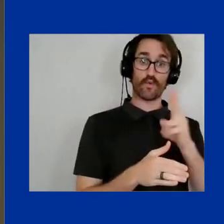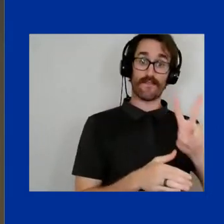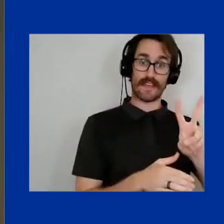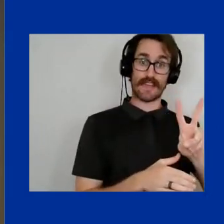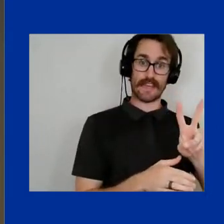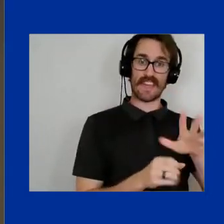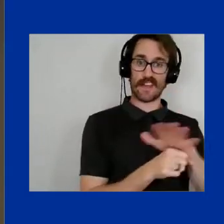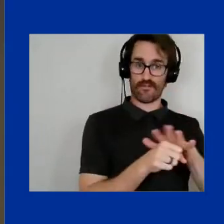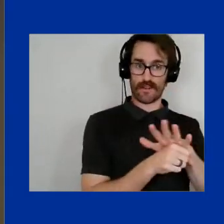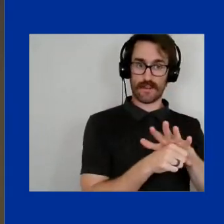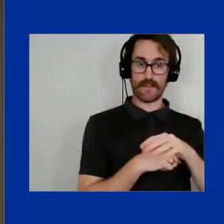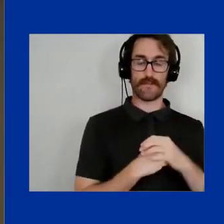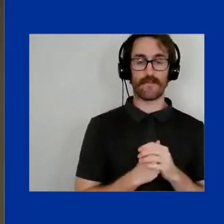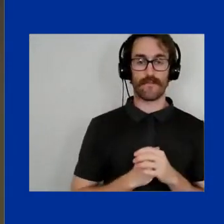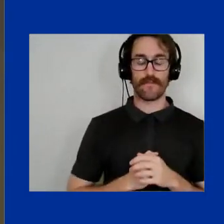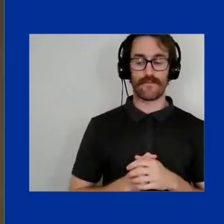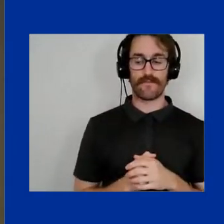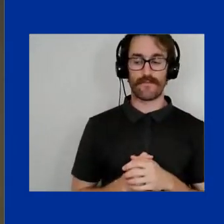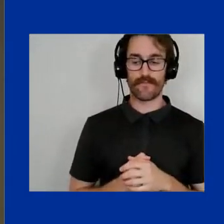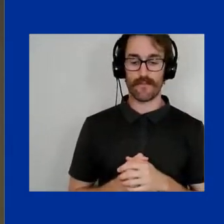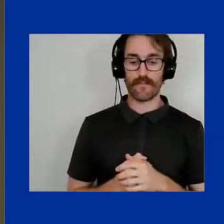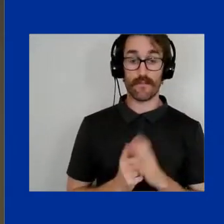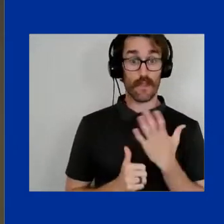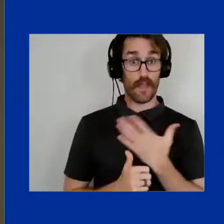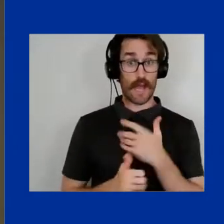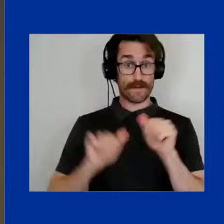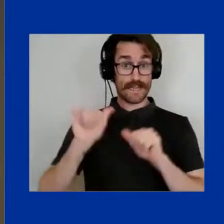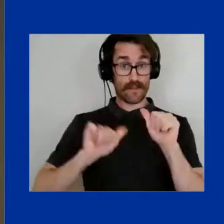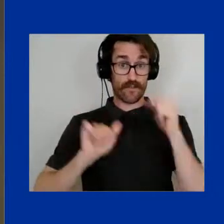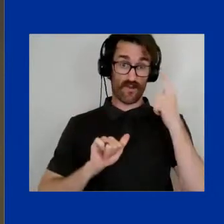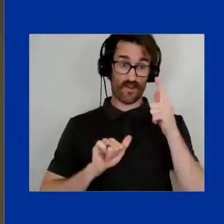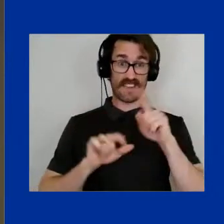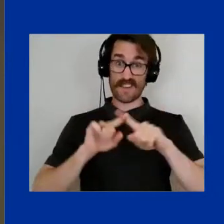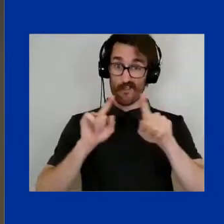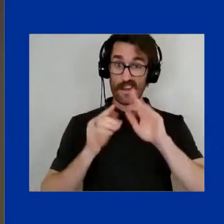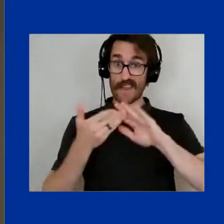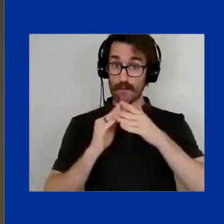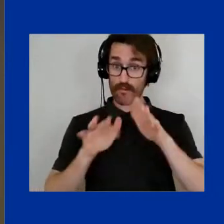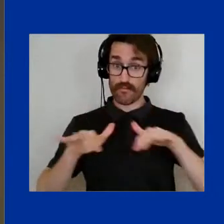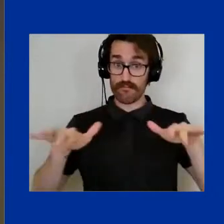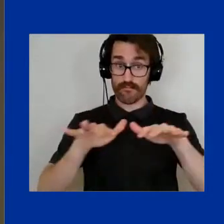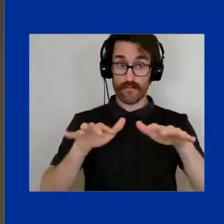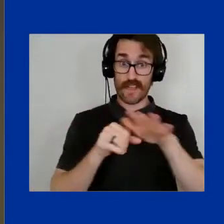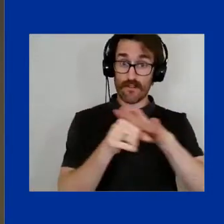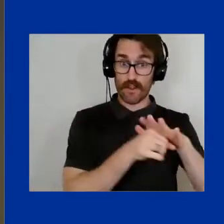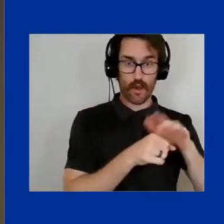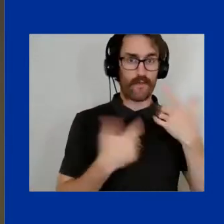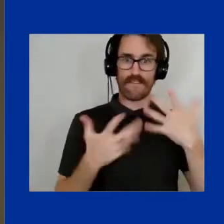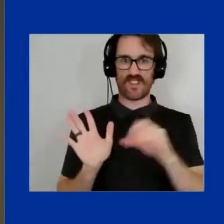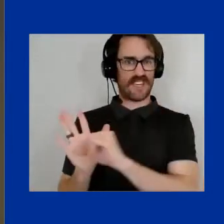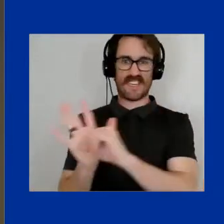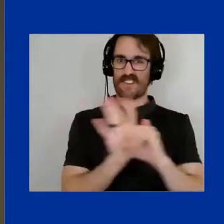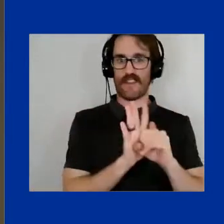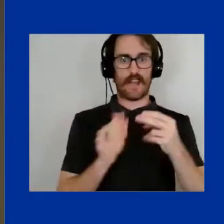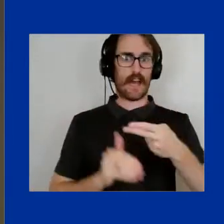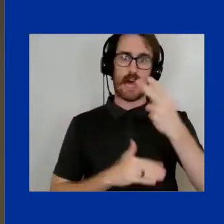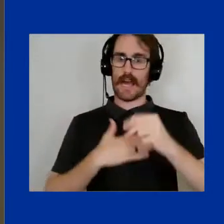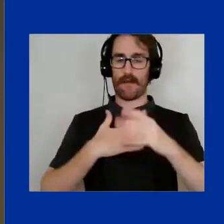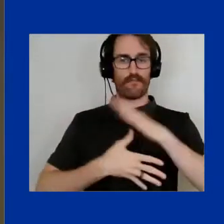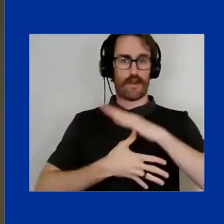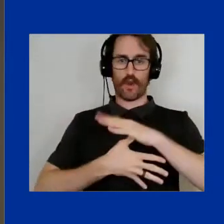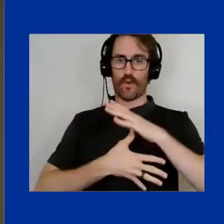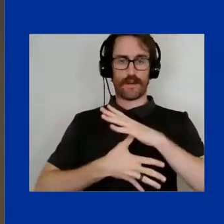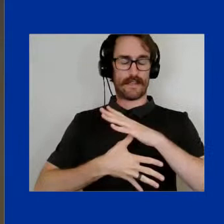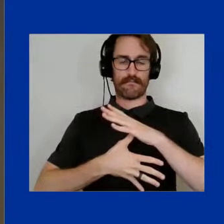our own analysis of neighborhood data to identify our high priority neighborhoods, and have been